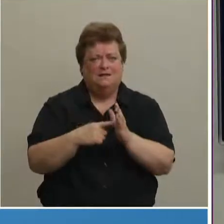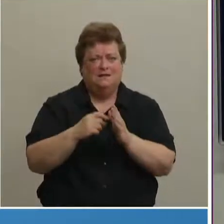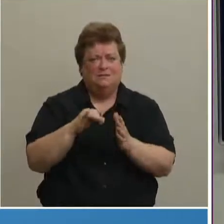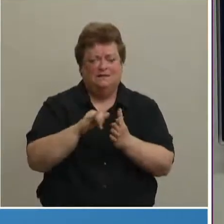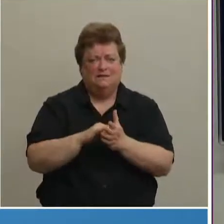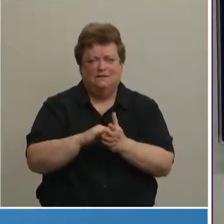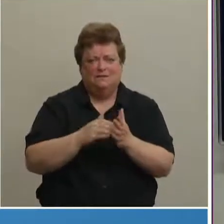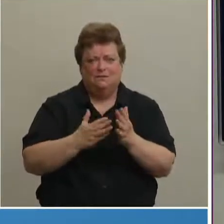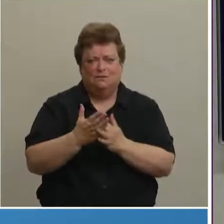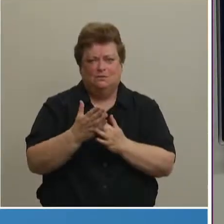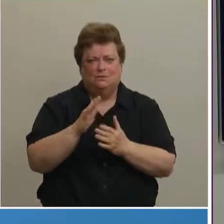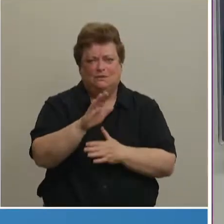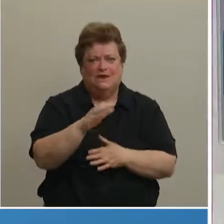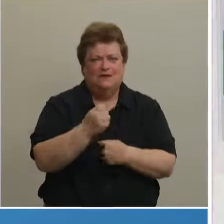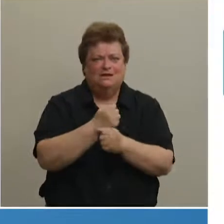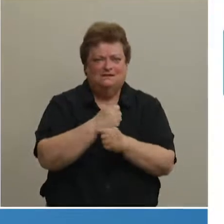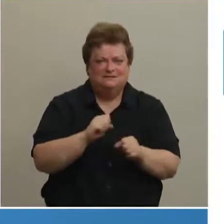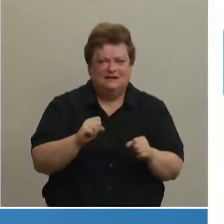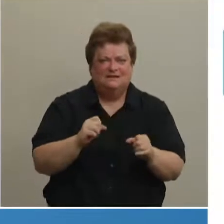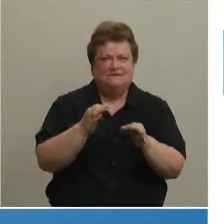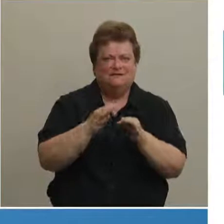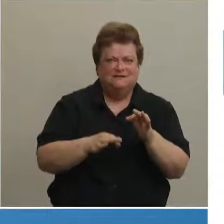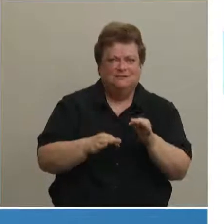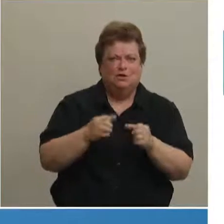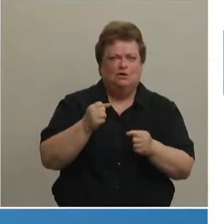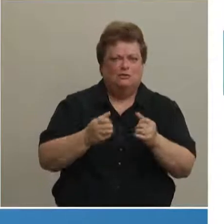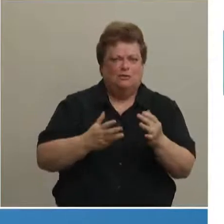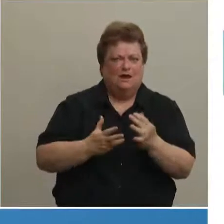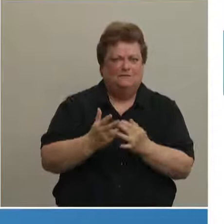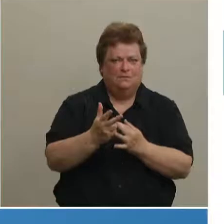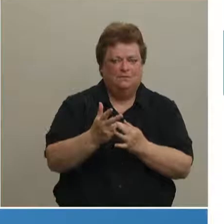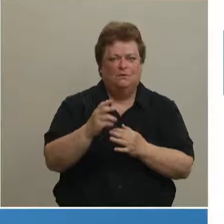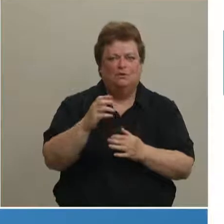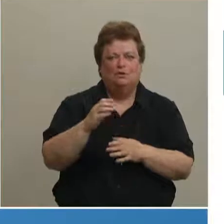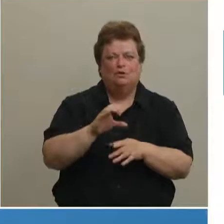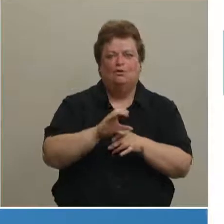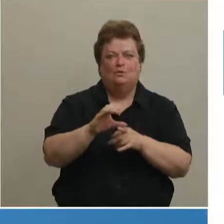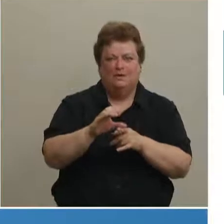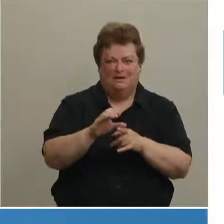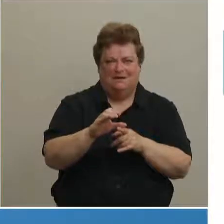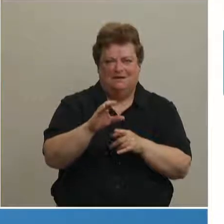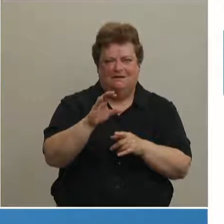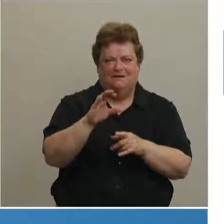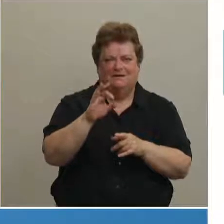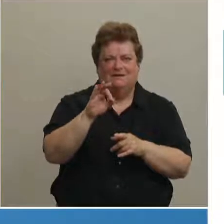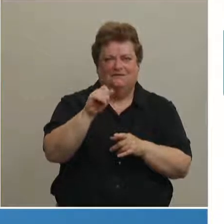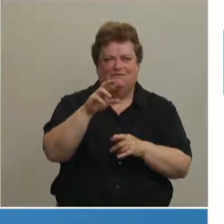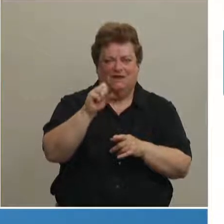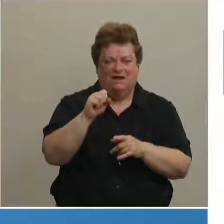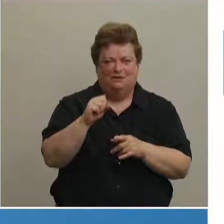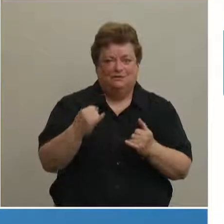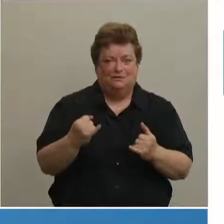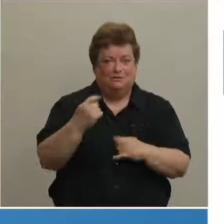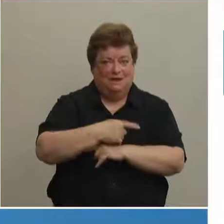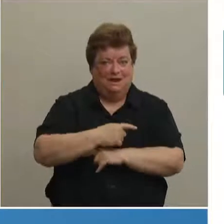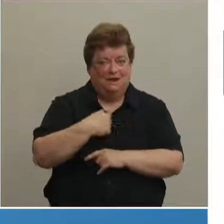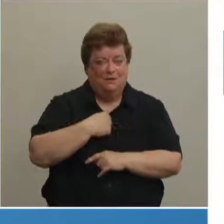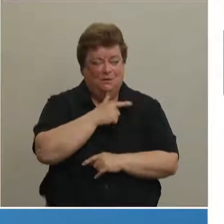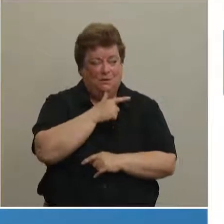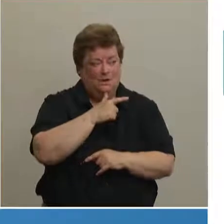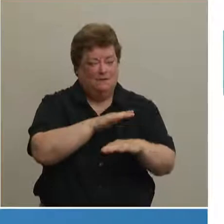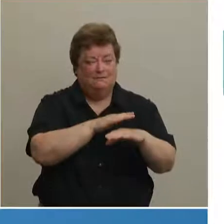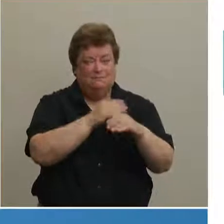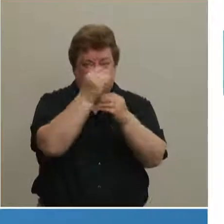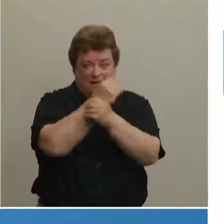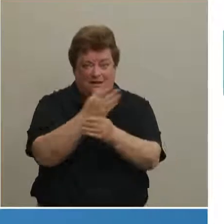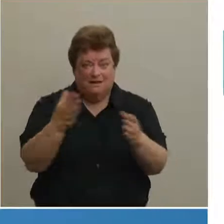has been LPED's safe and simple drive-through career fairs. And today, we are pleased to alert